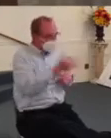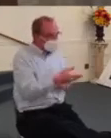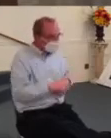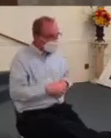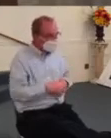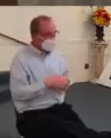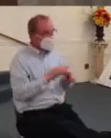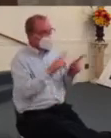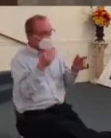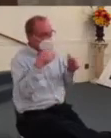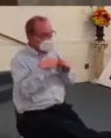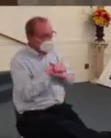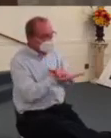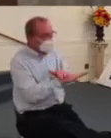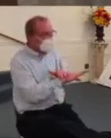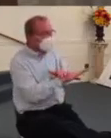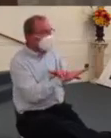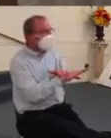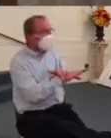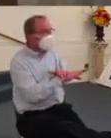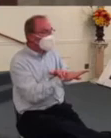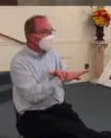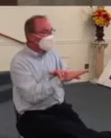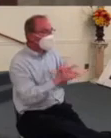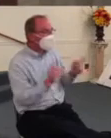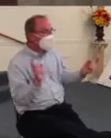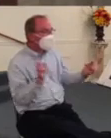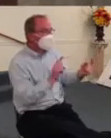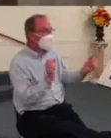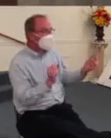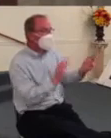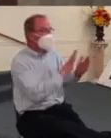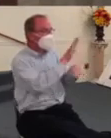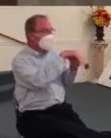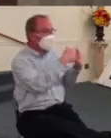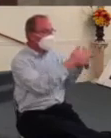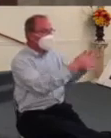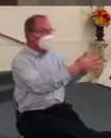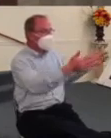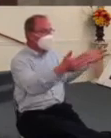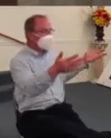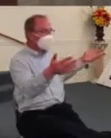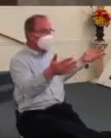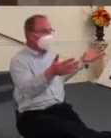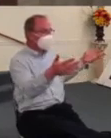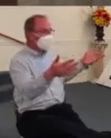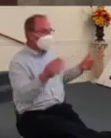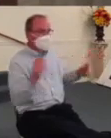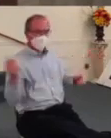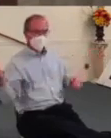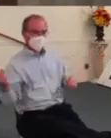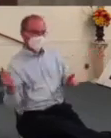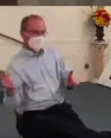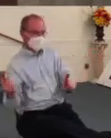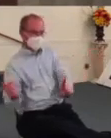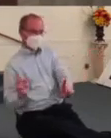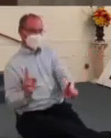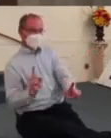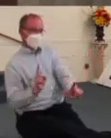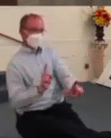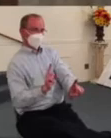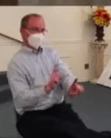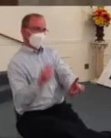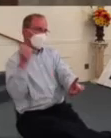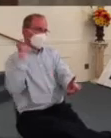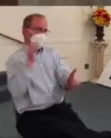And she comes before all of them. And she comes up behind Jesus and anoints his